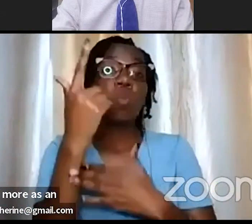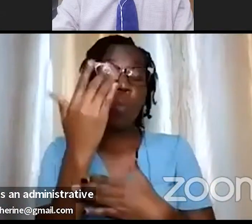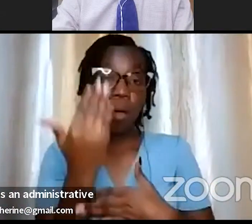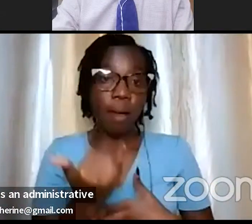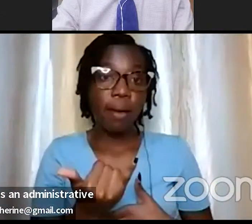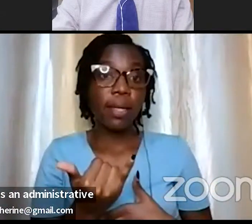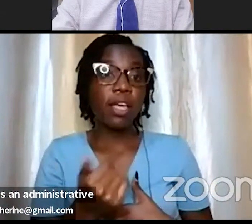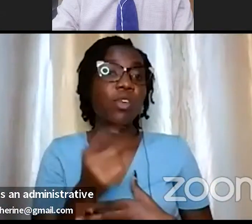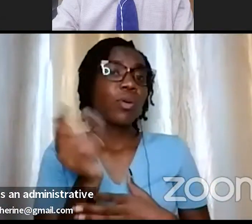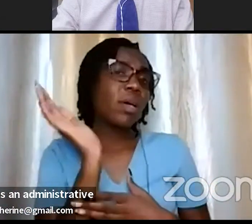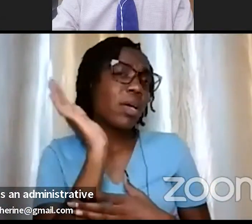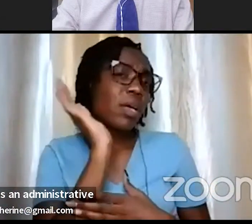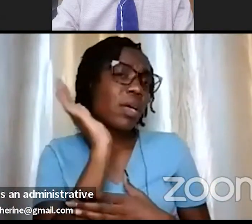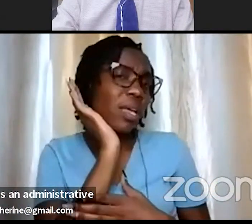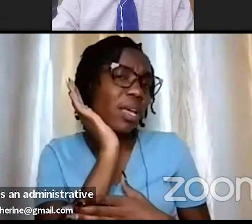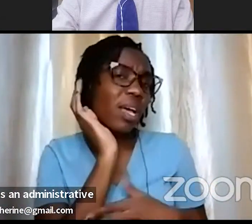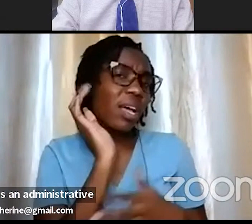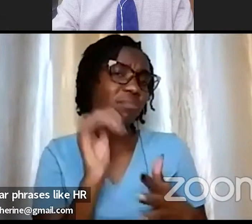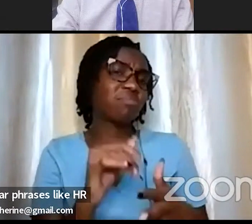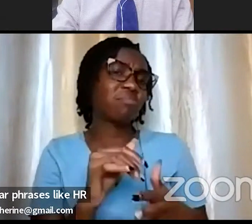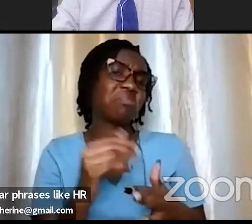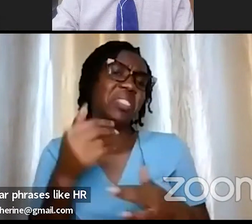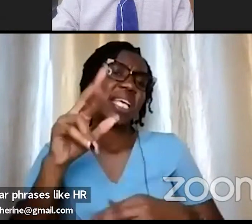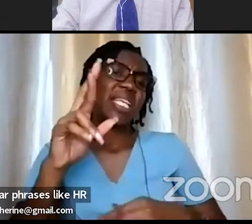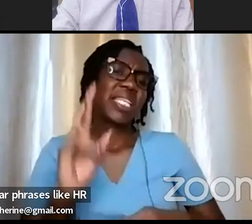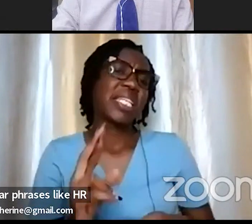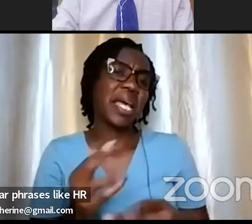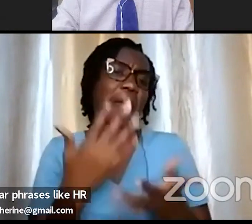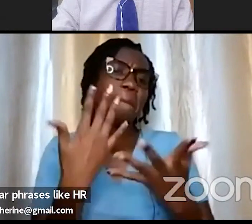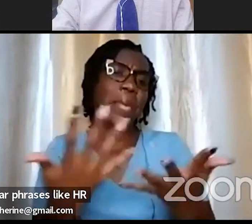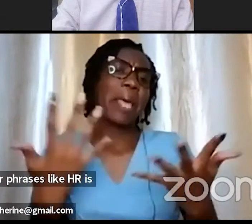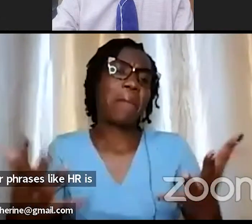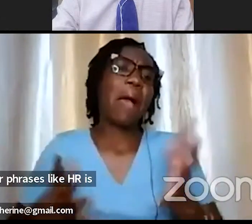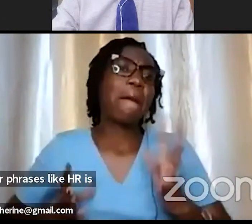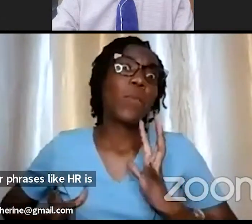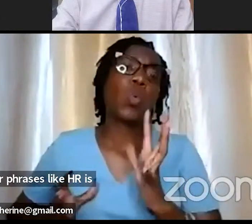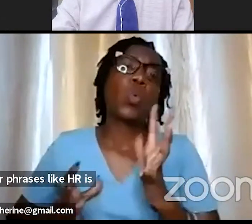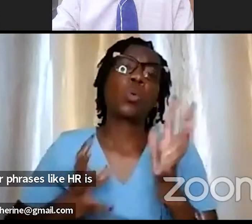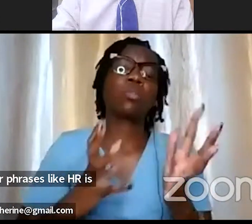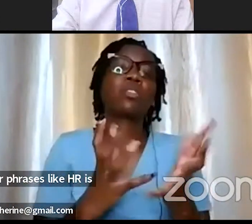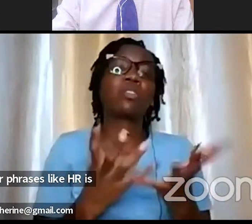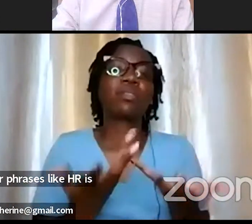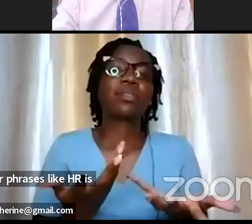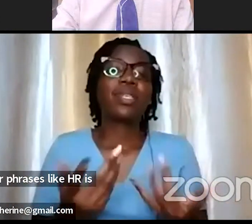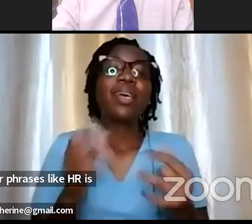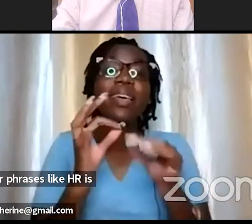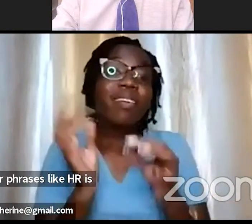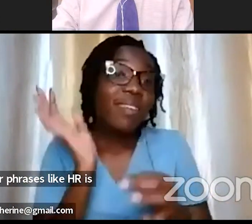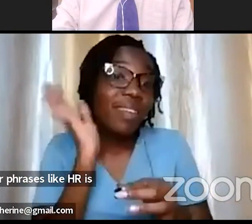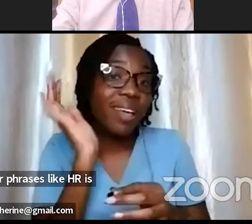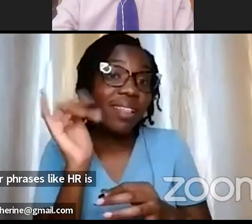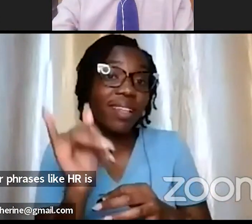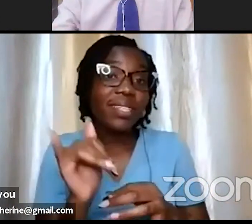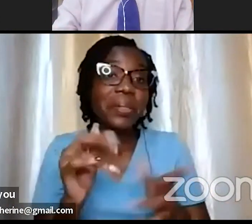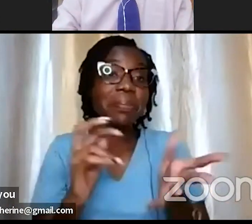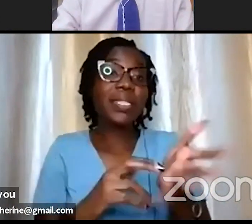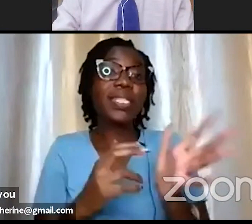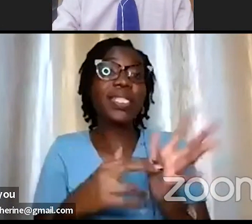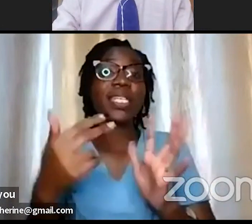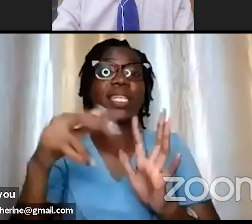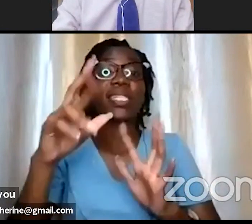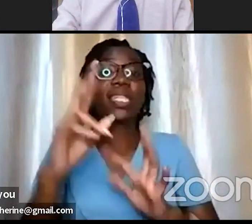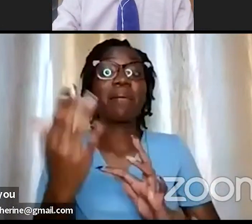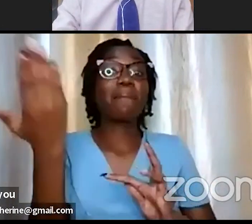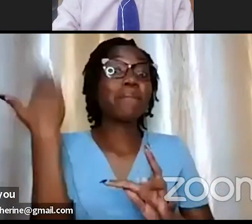will hear phrases like HR is pepper pushing. When we hear that, you know, HR is always somewhere back in the